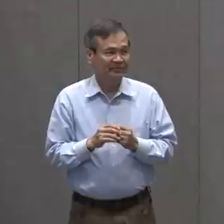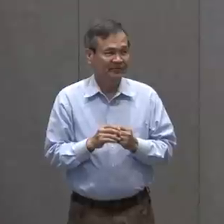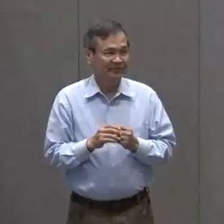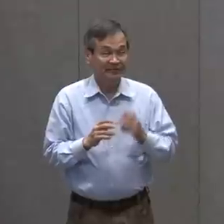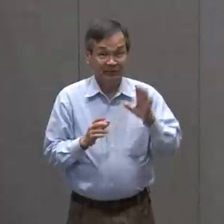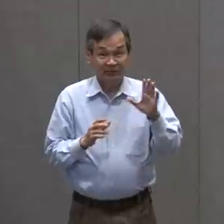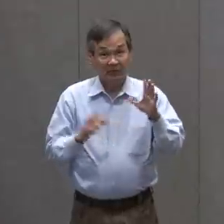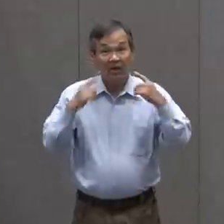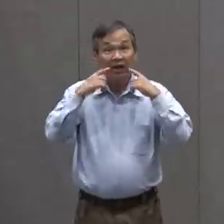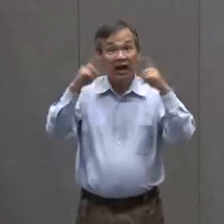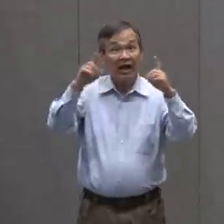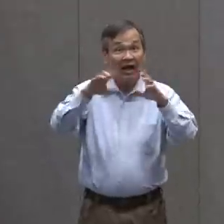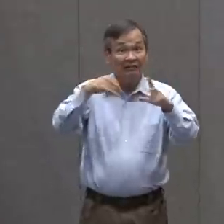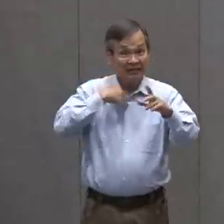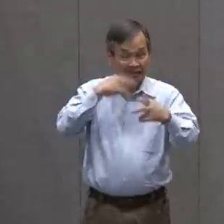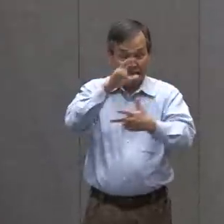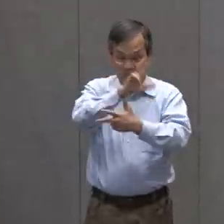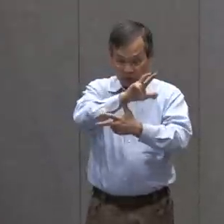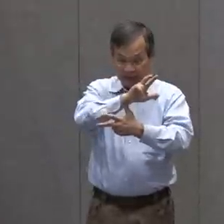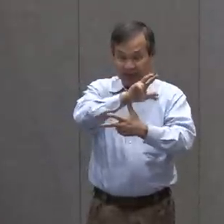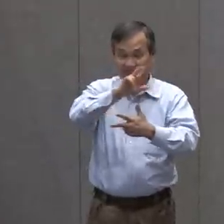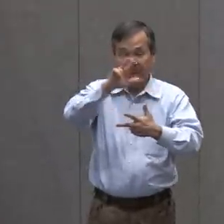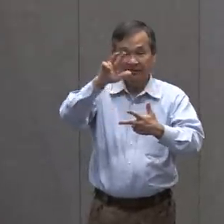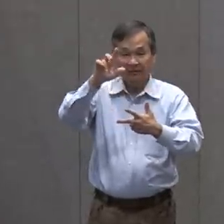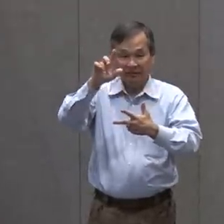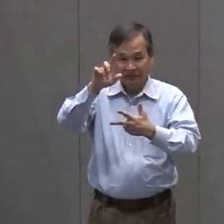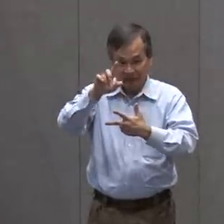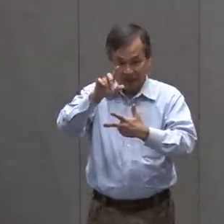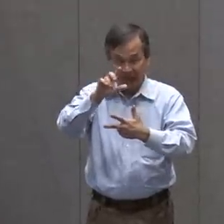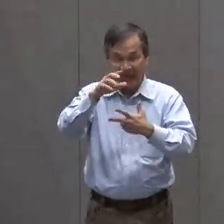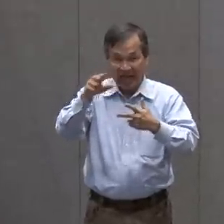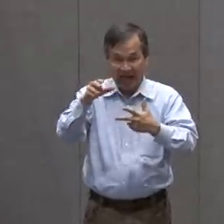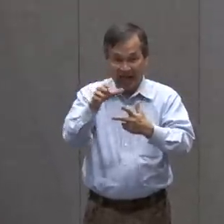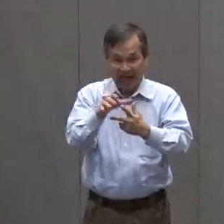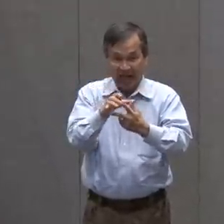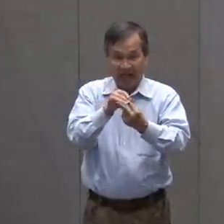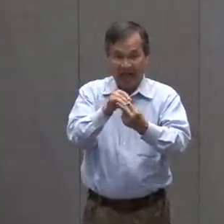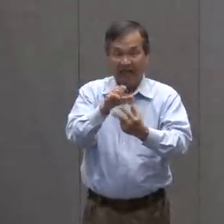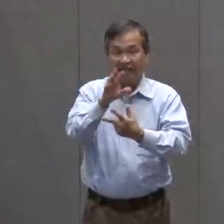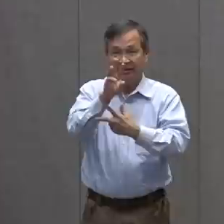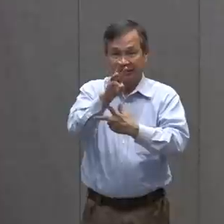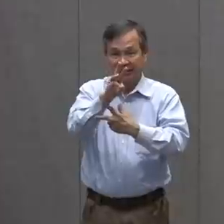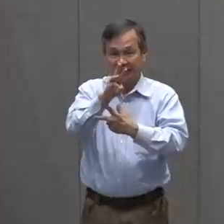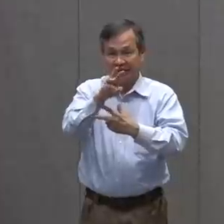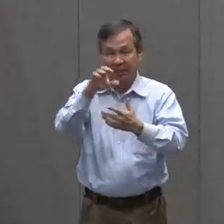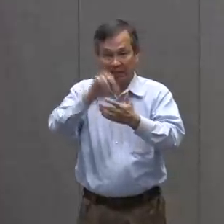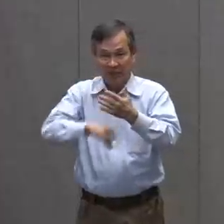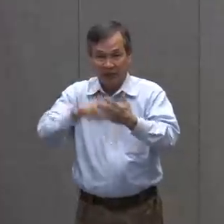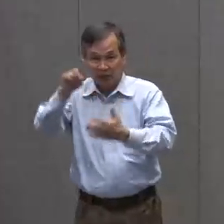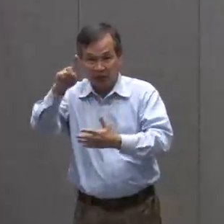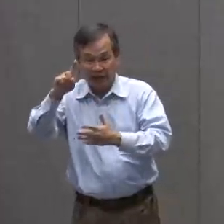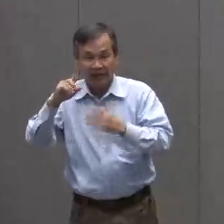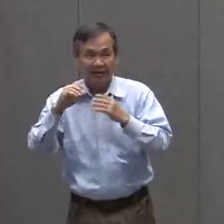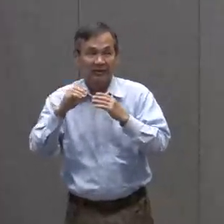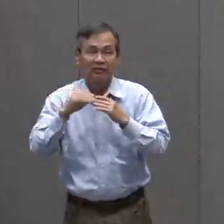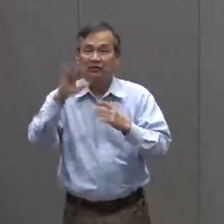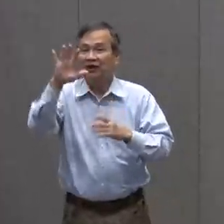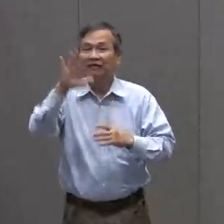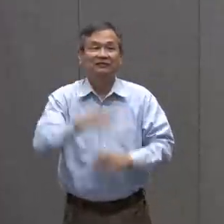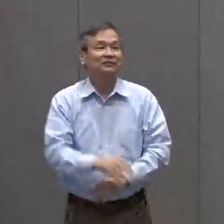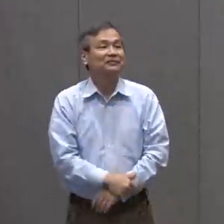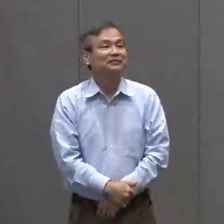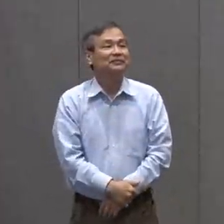All right, that works. So if I add my 3 and 3, I get a 6. Minus 1, I get my